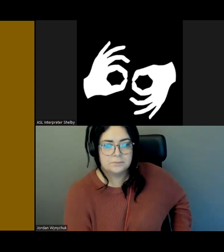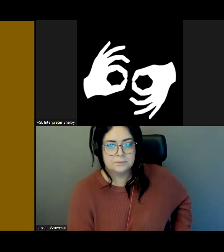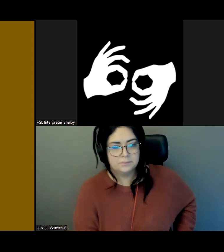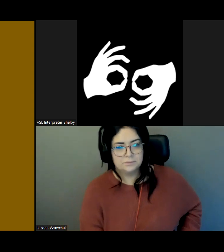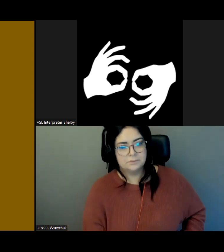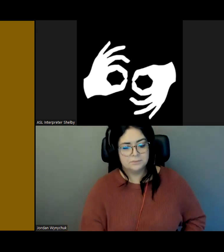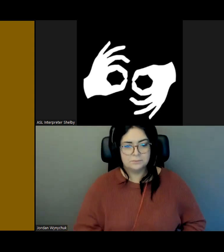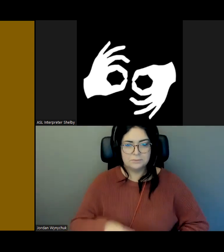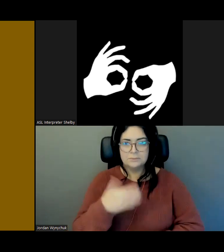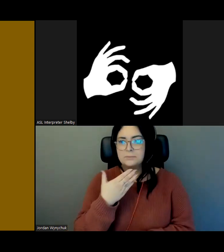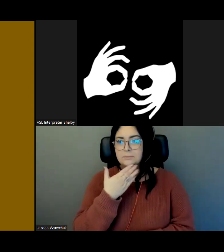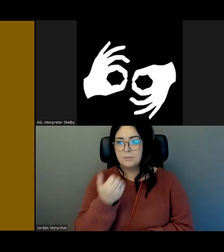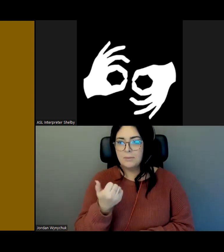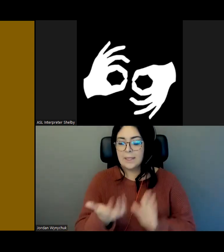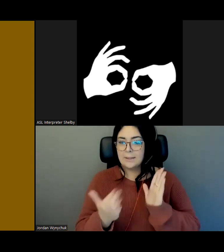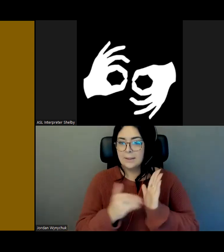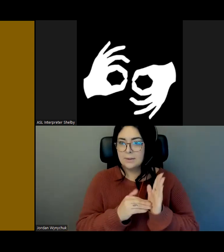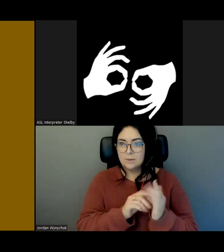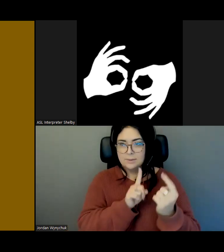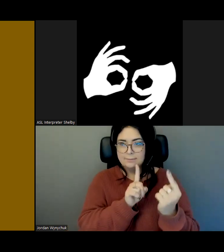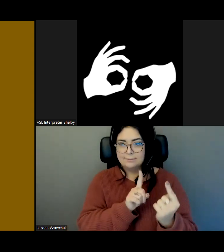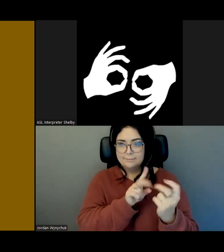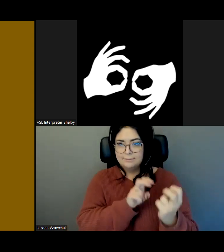to note that they are single session counseling